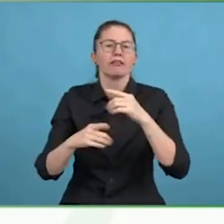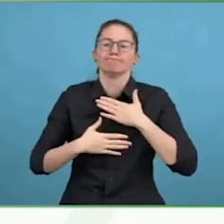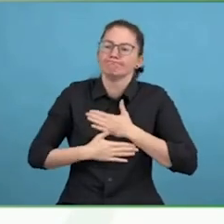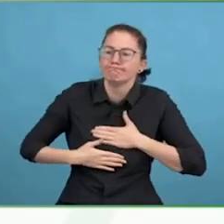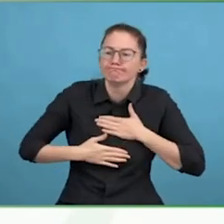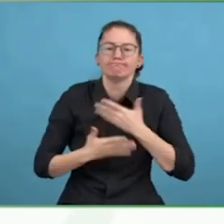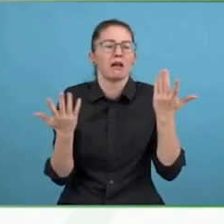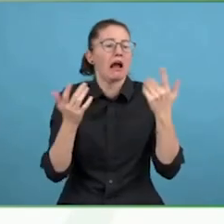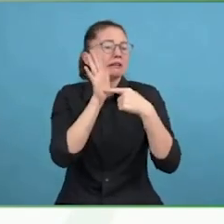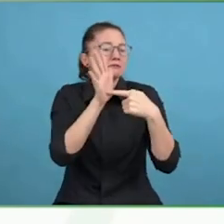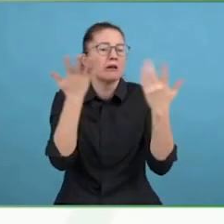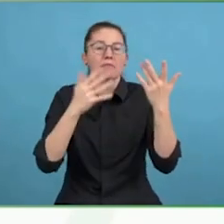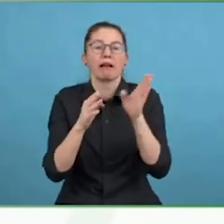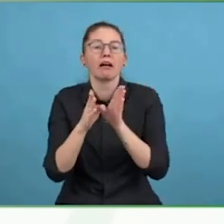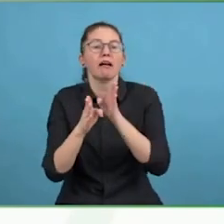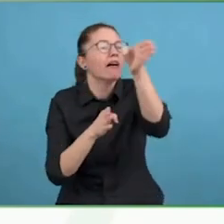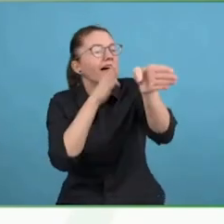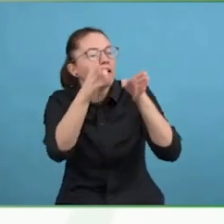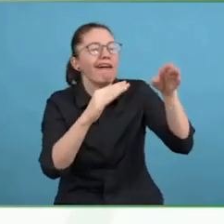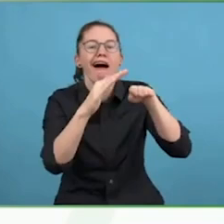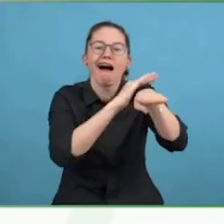physical disability with